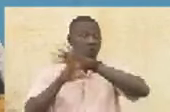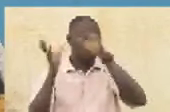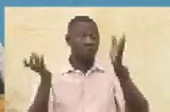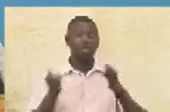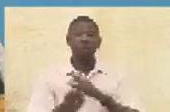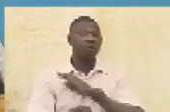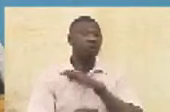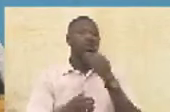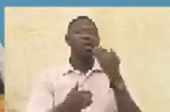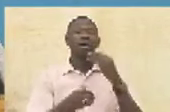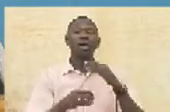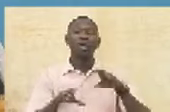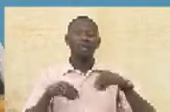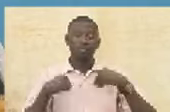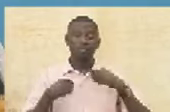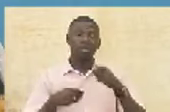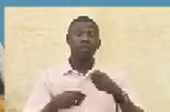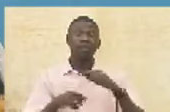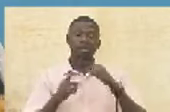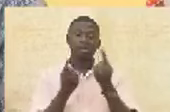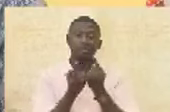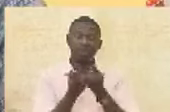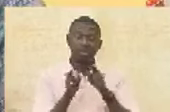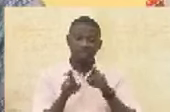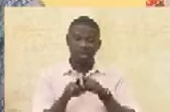kind of thing to happen again in this country.